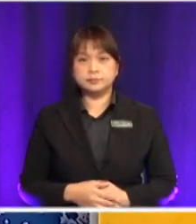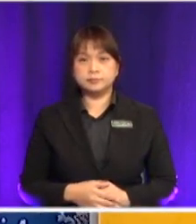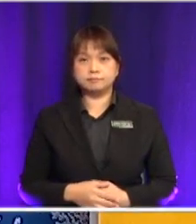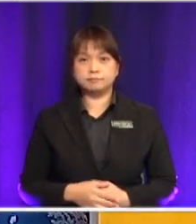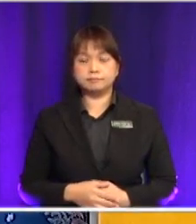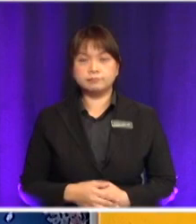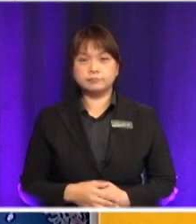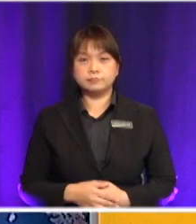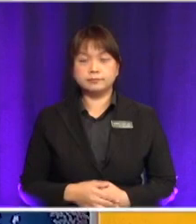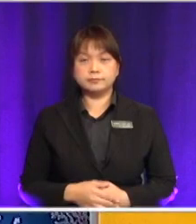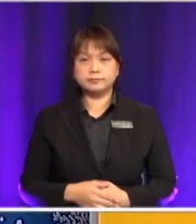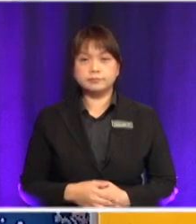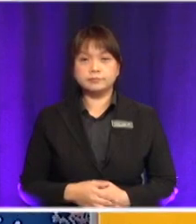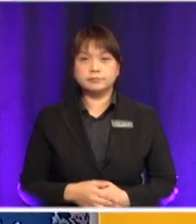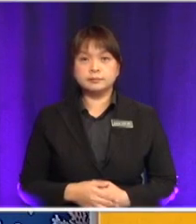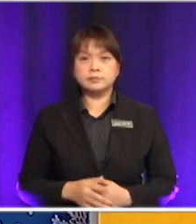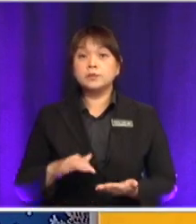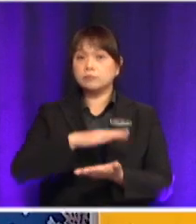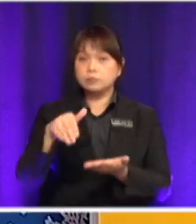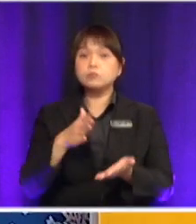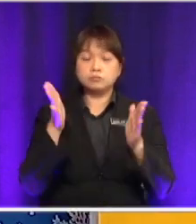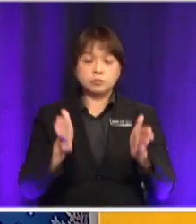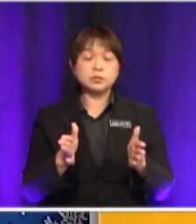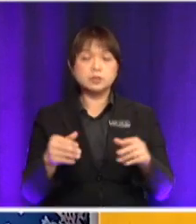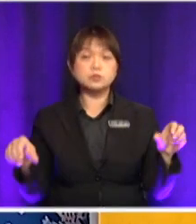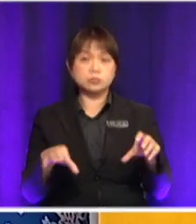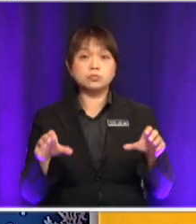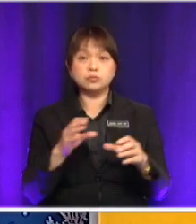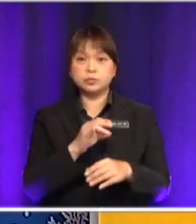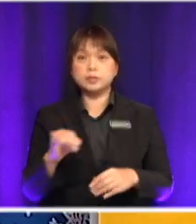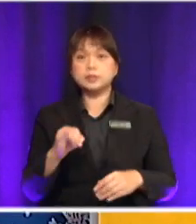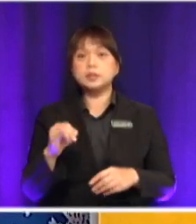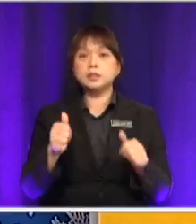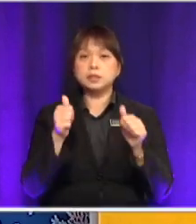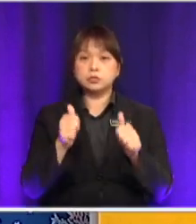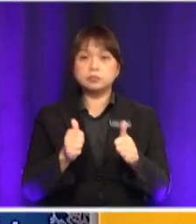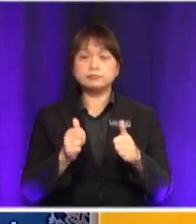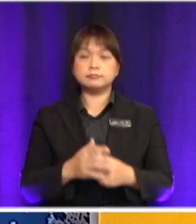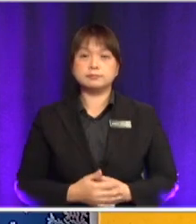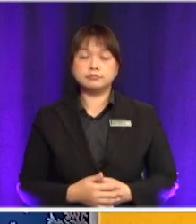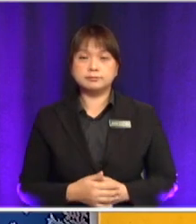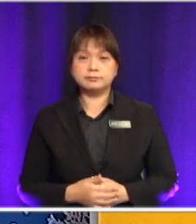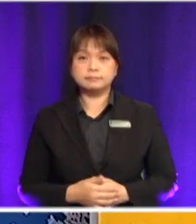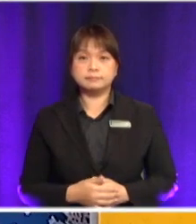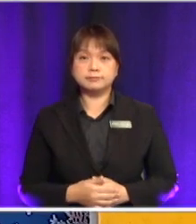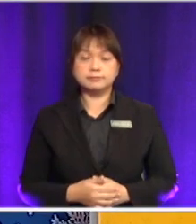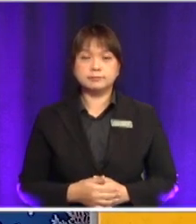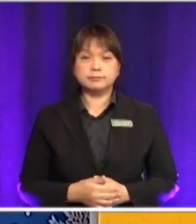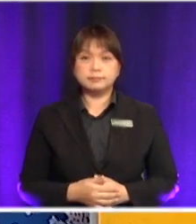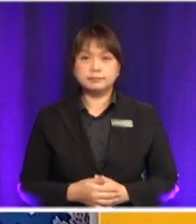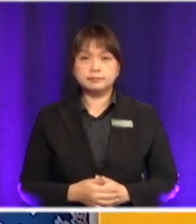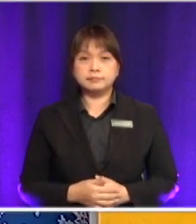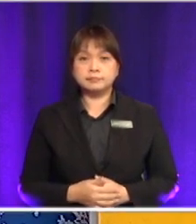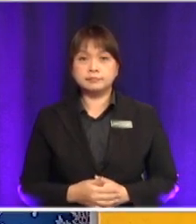been doing really well so far. Maybe just one person to respond to the